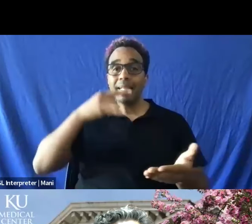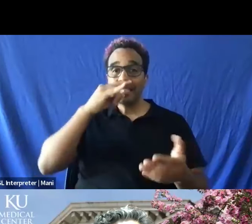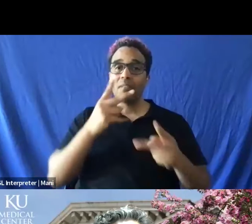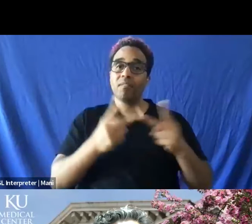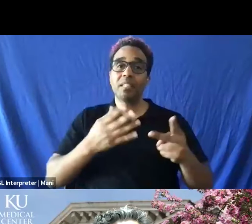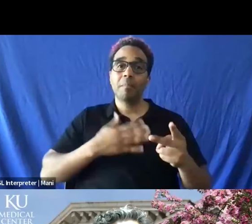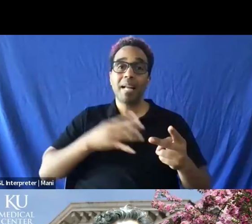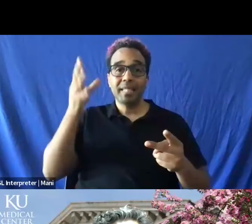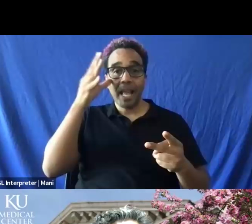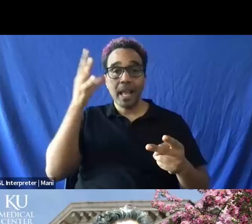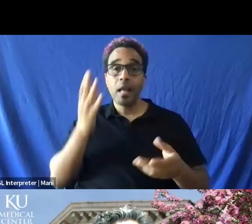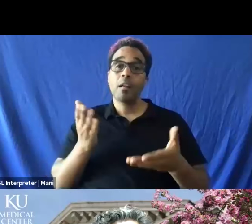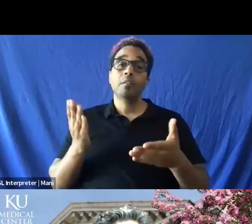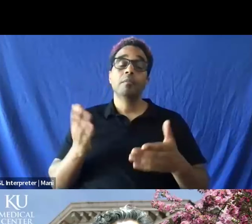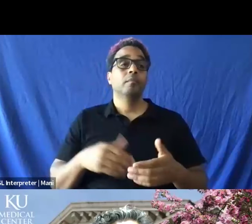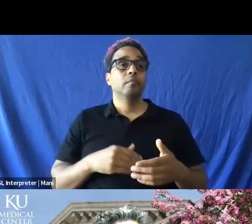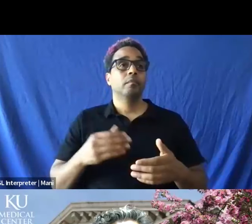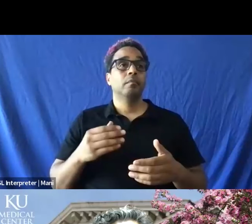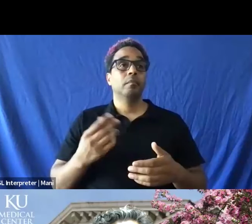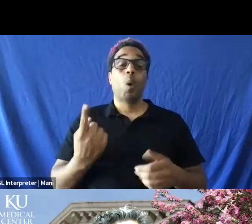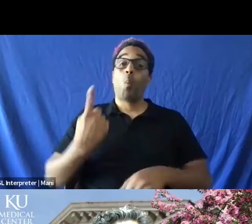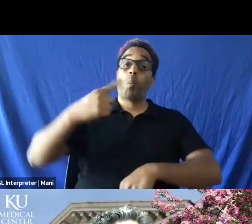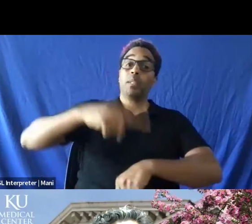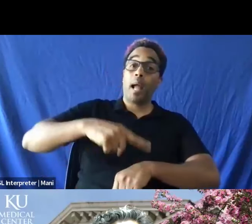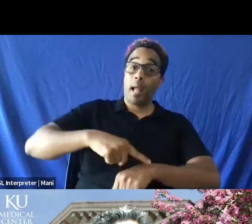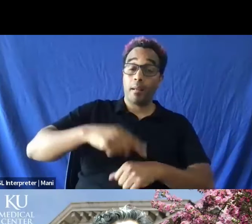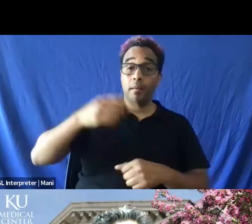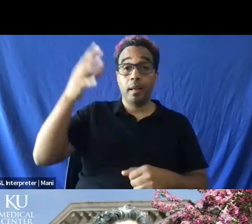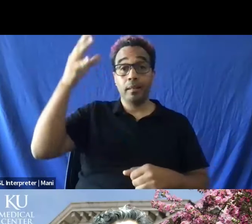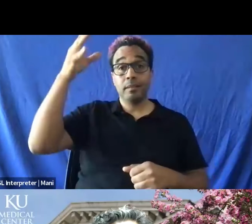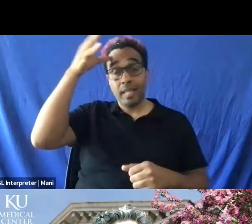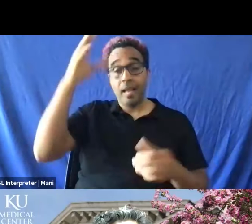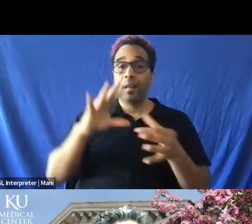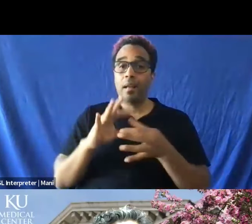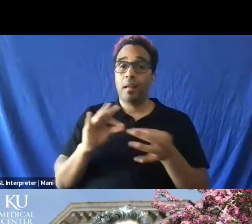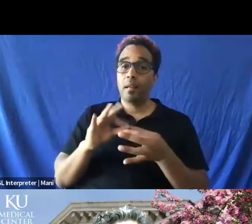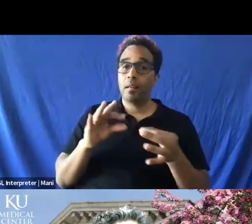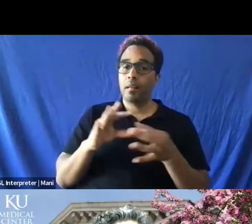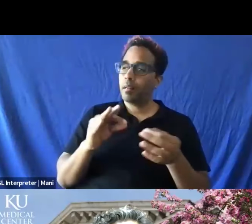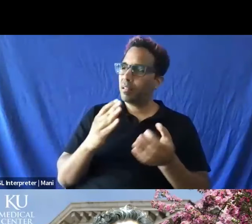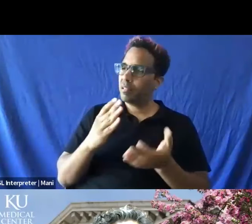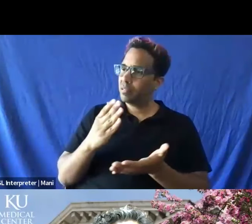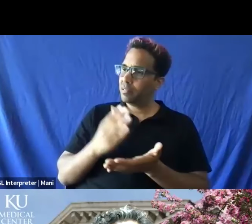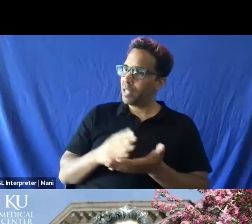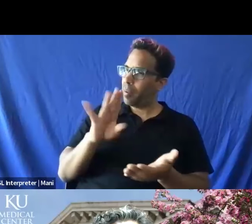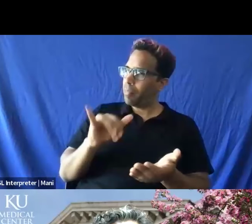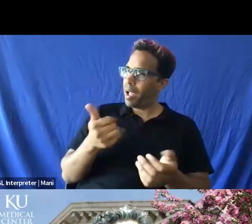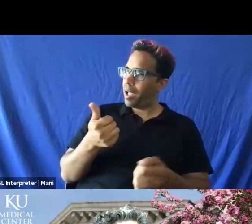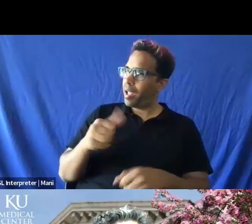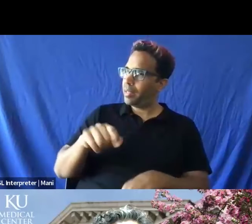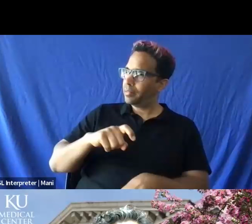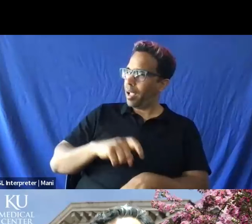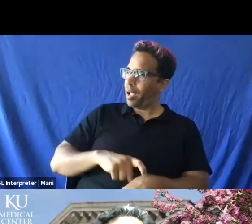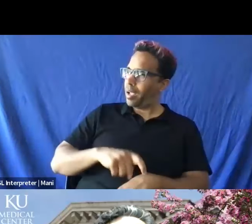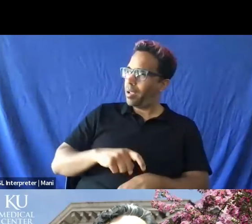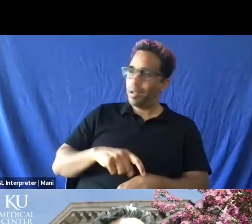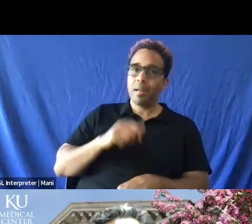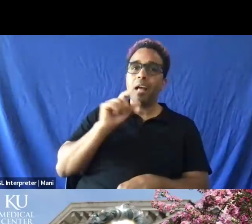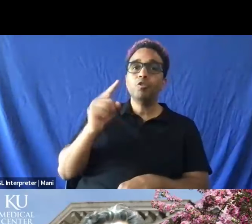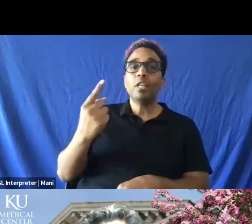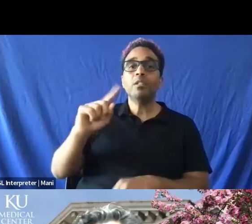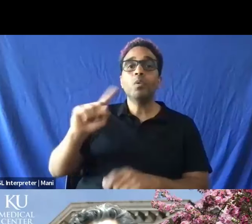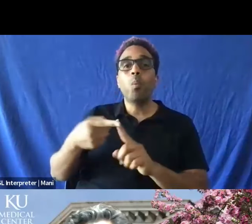then. And at one point her dad tells her that stop, that punchline of, you know, you can stop by when you don't need me to babysit. And how